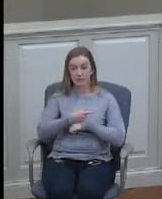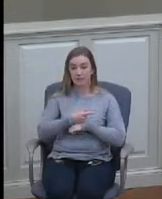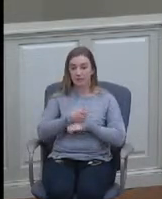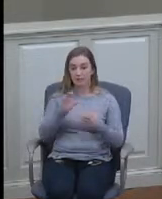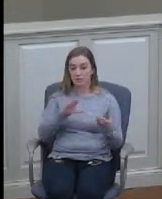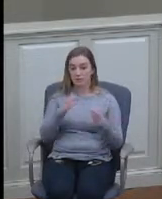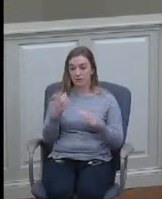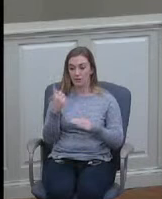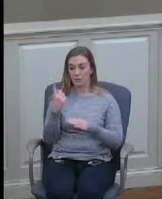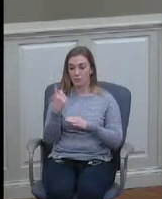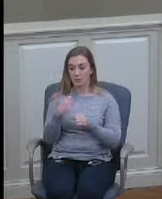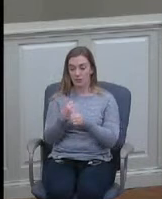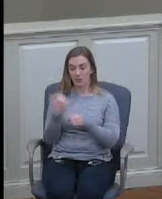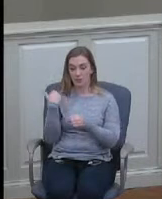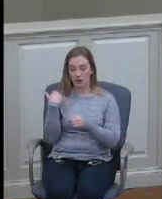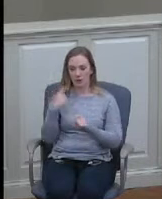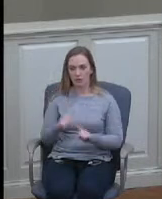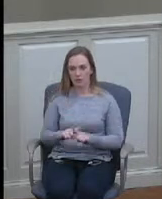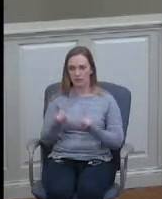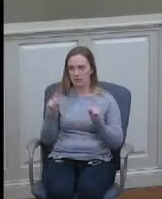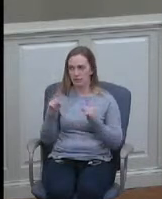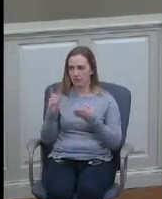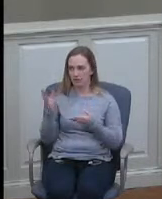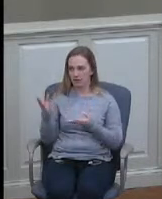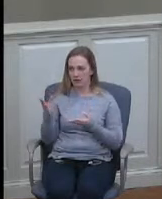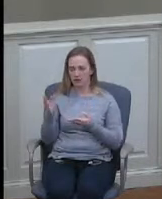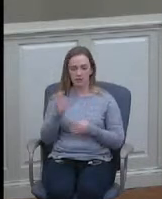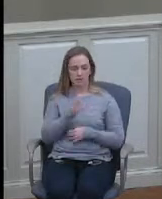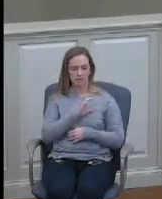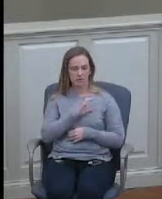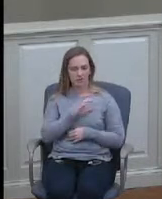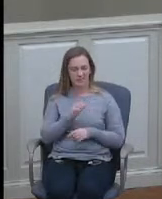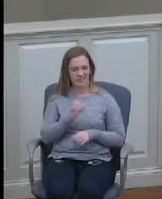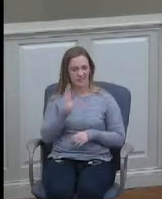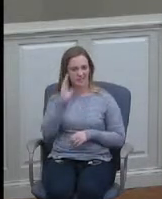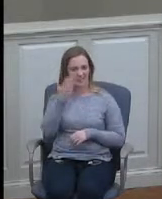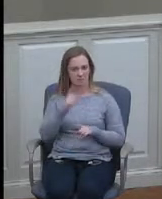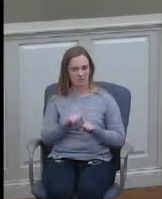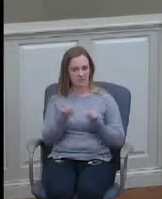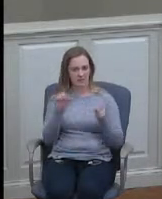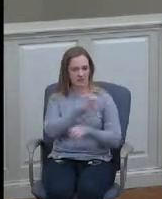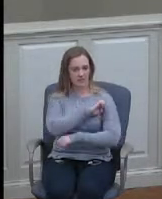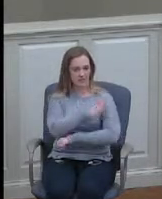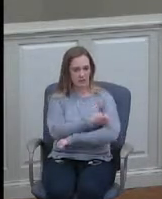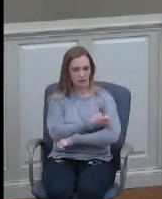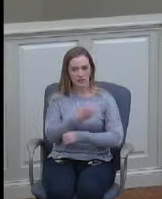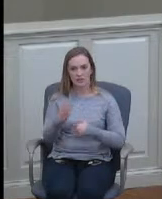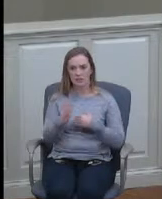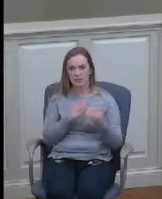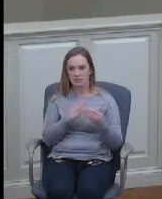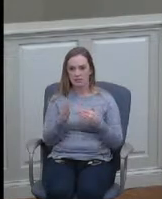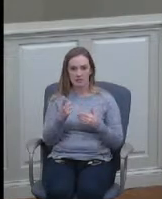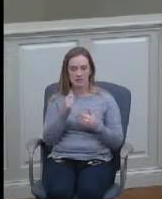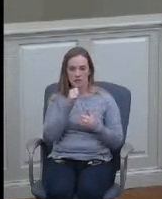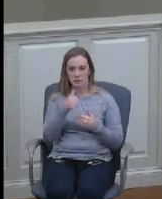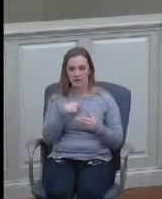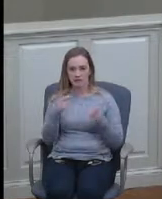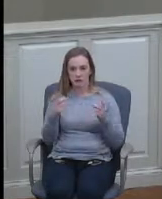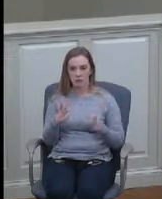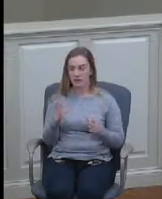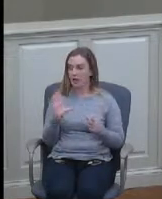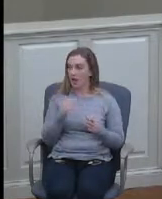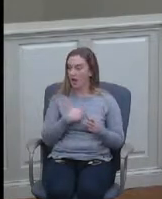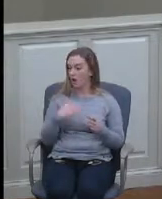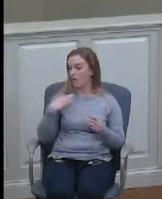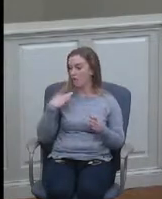ago. There seems to be a different energy even though you don't have a executive director. And it's our volunteers. We have the most amazing group of